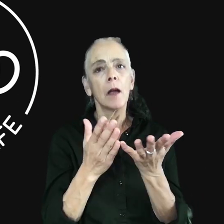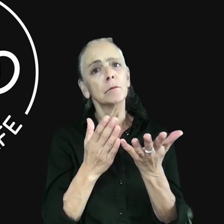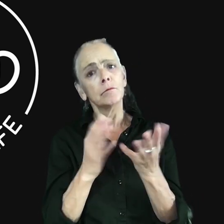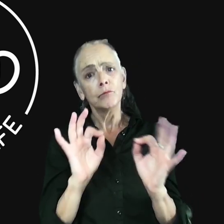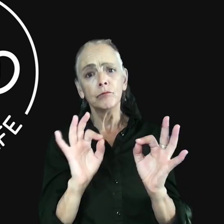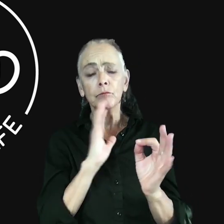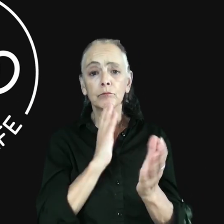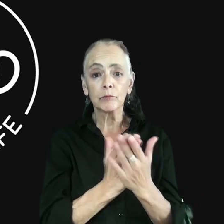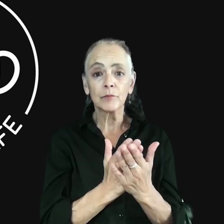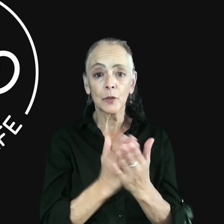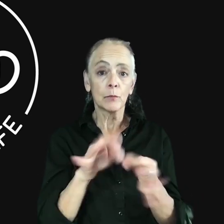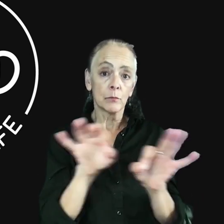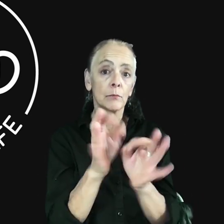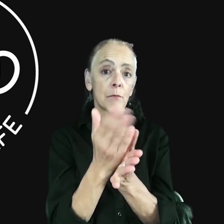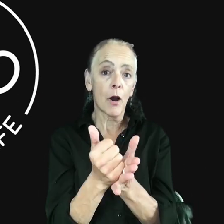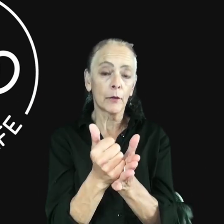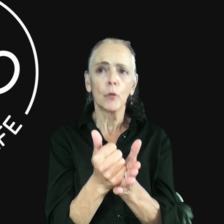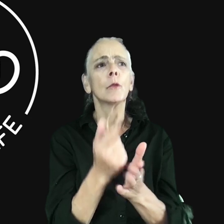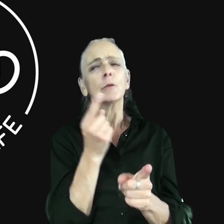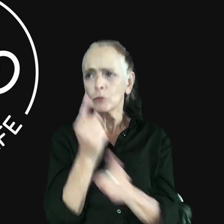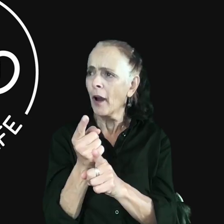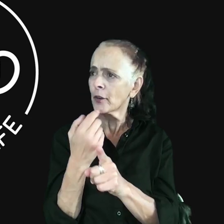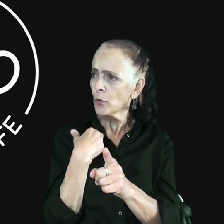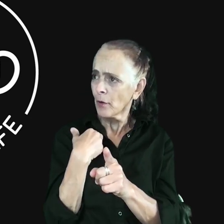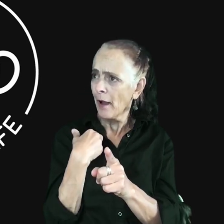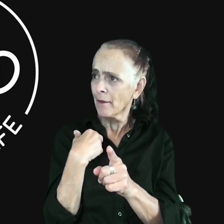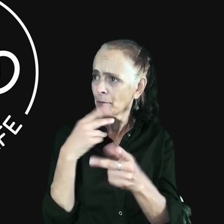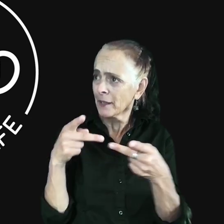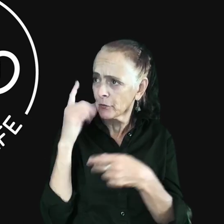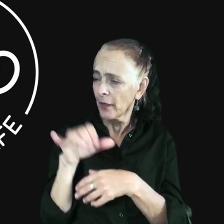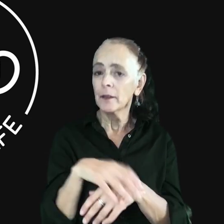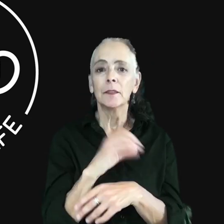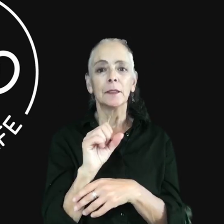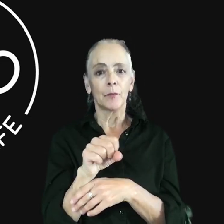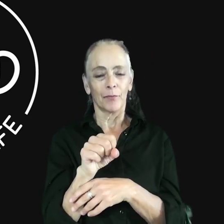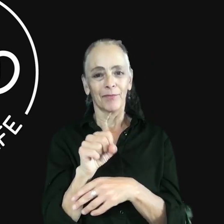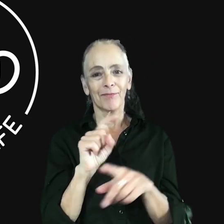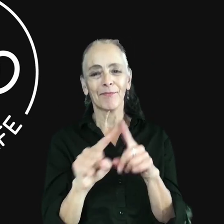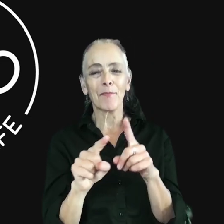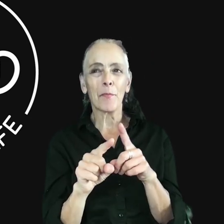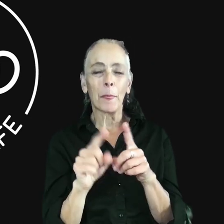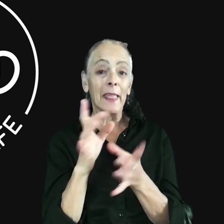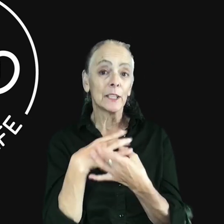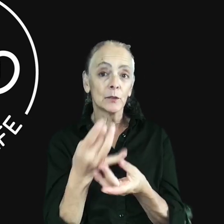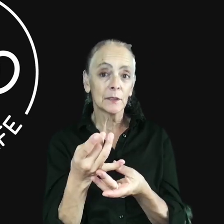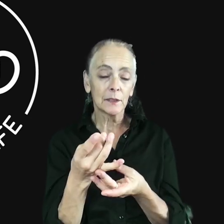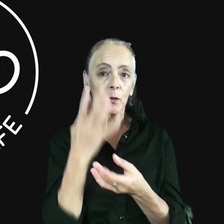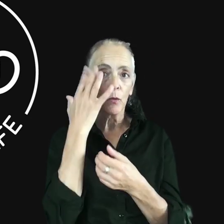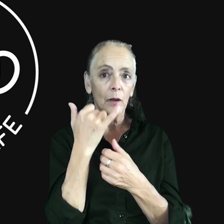i mean again that's an important part of there's a place for that but you know it's it's yeah it's it's just it's interesting because